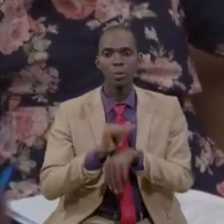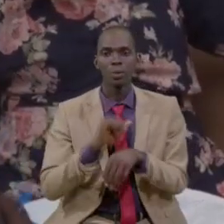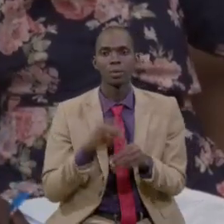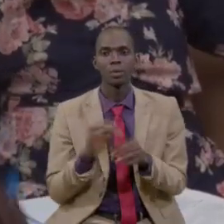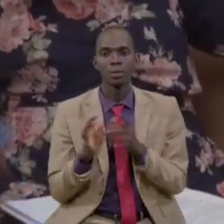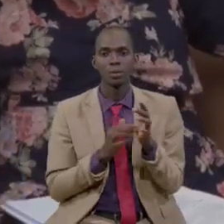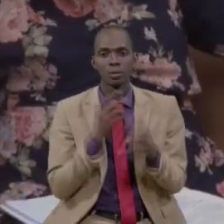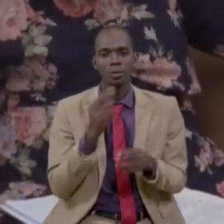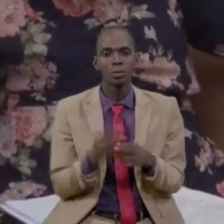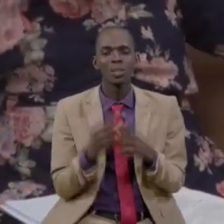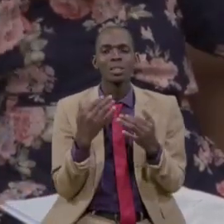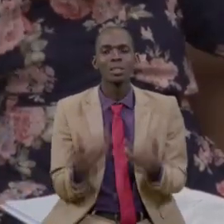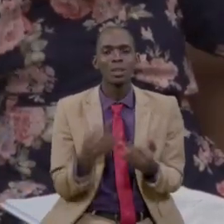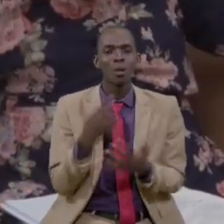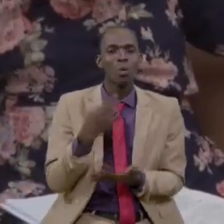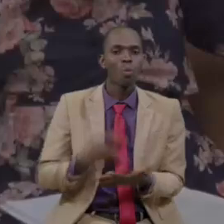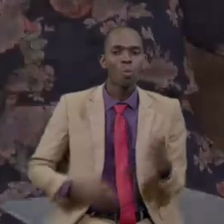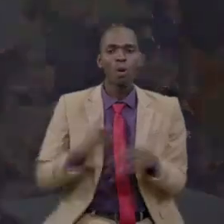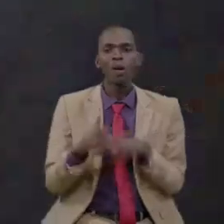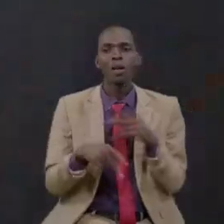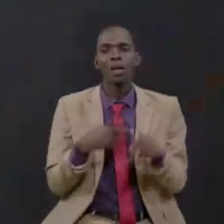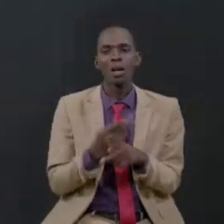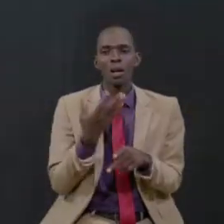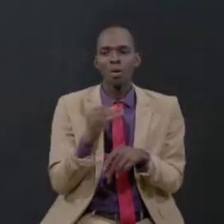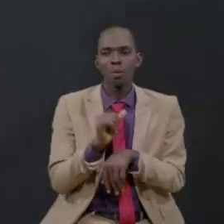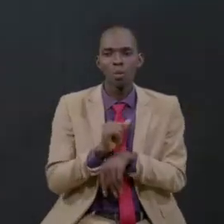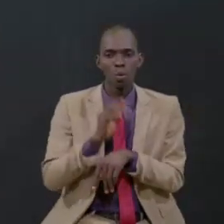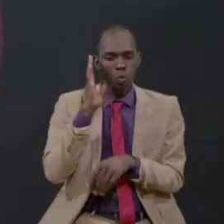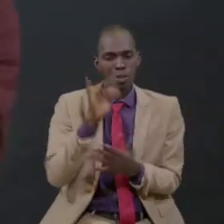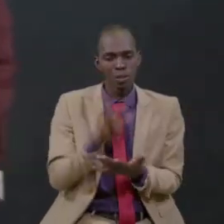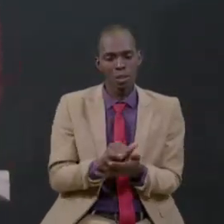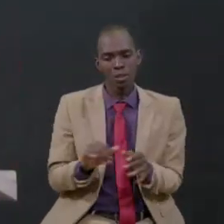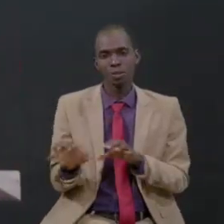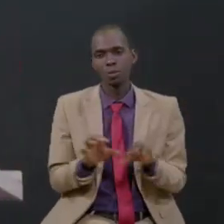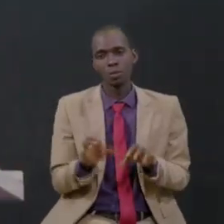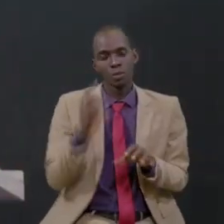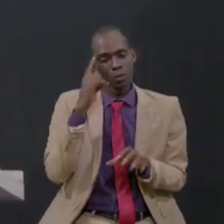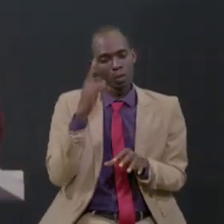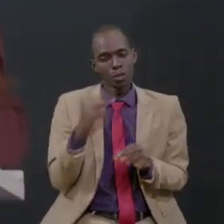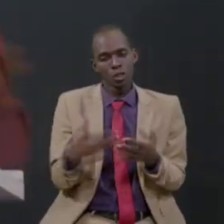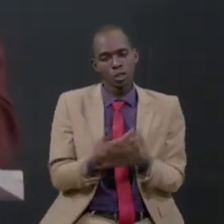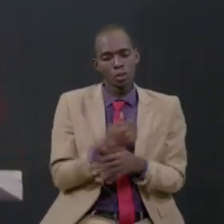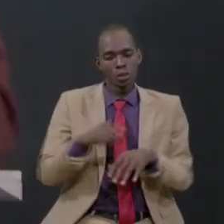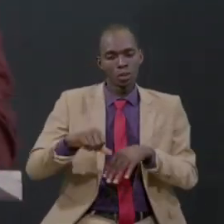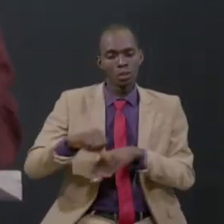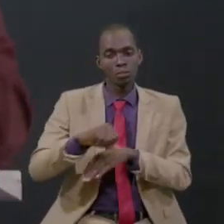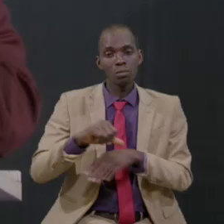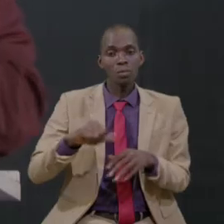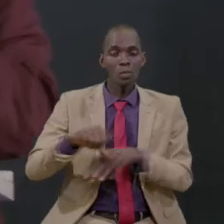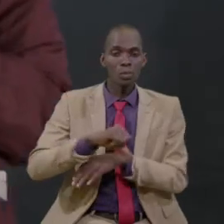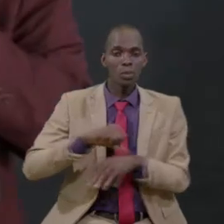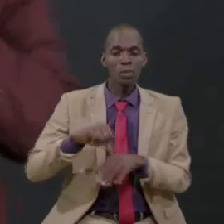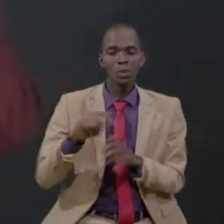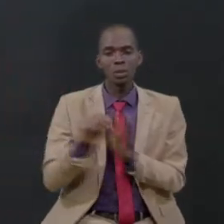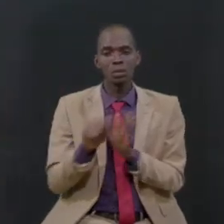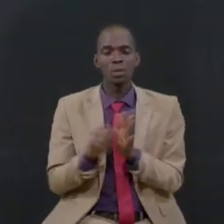work will that do for the New Testament anointing that comes upon us? Again, I'm going to